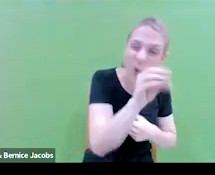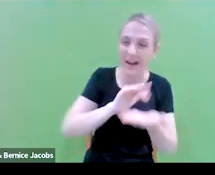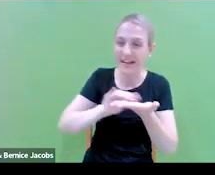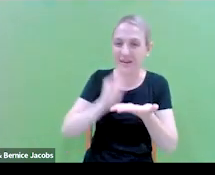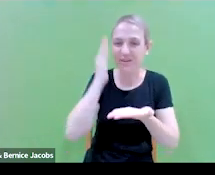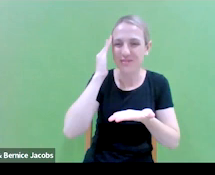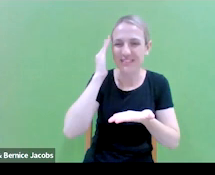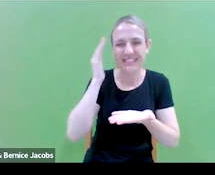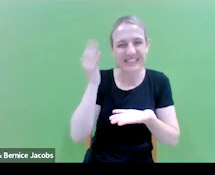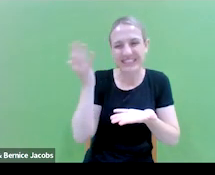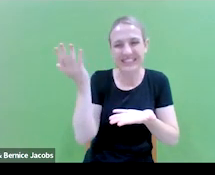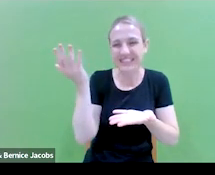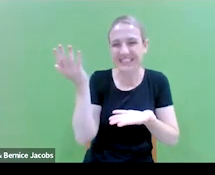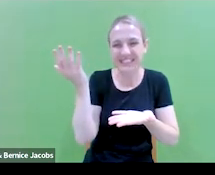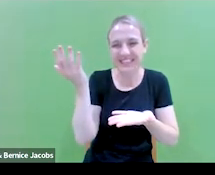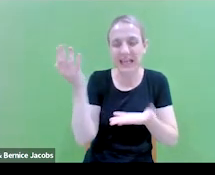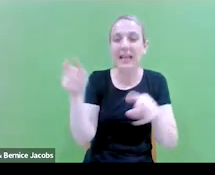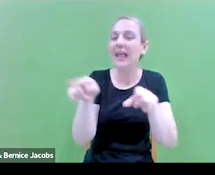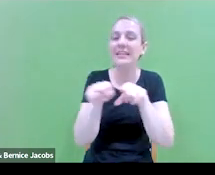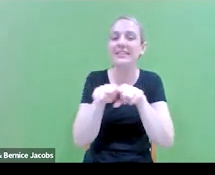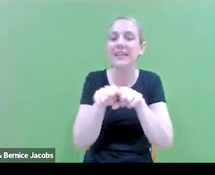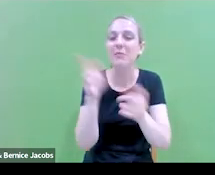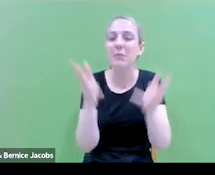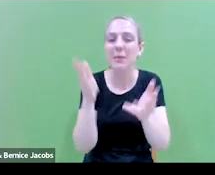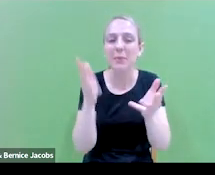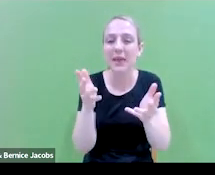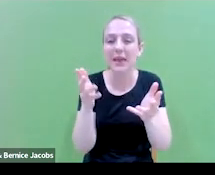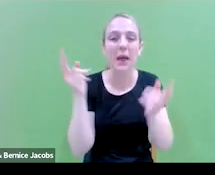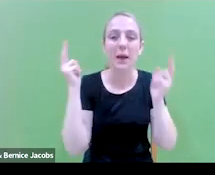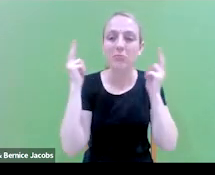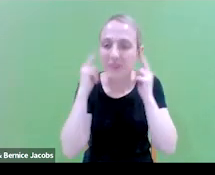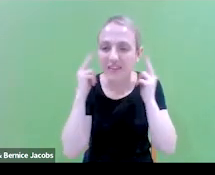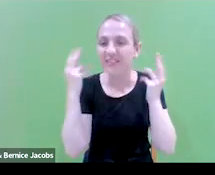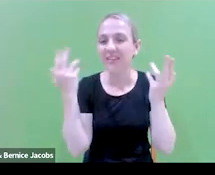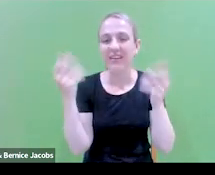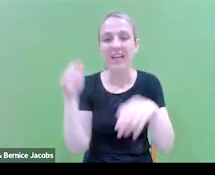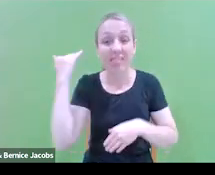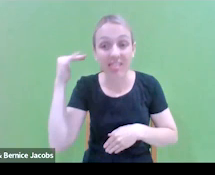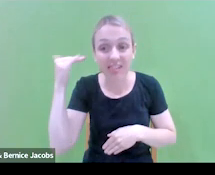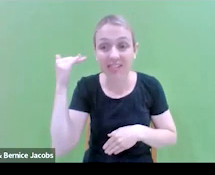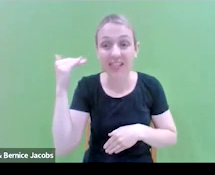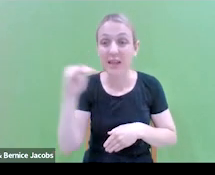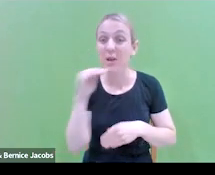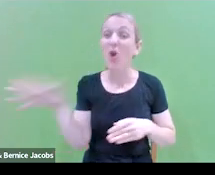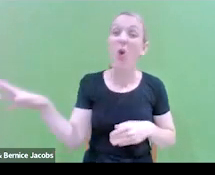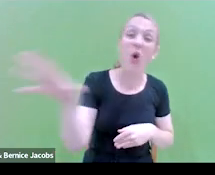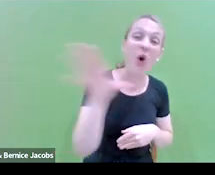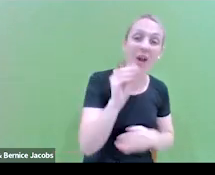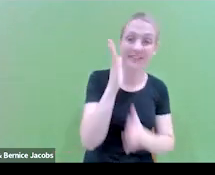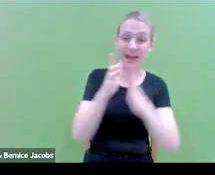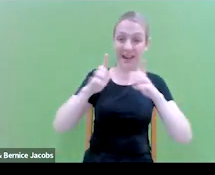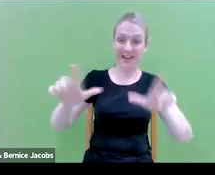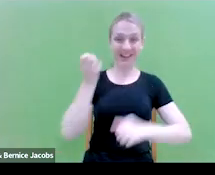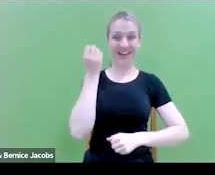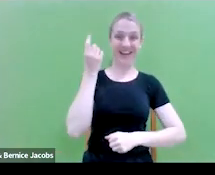And so similar to people who have hearing impairments or people who are deaf, not everybody understands or